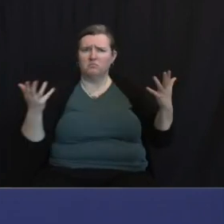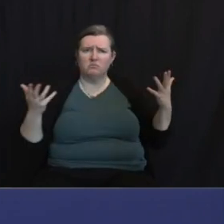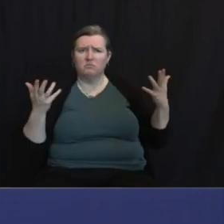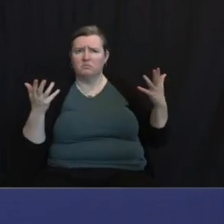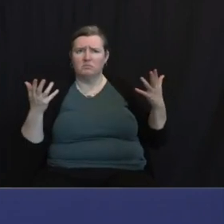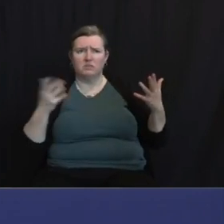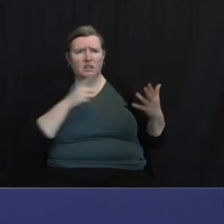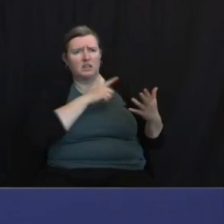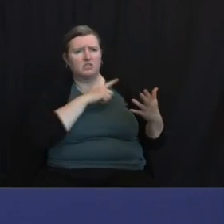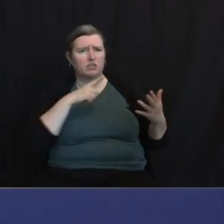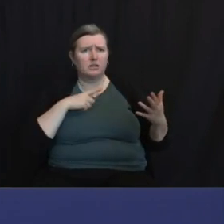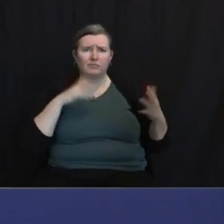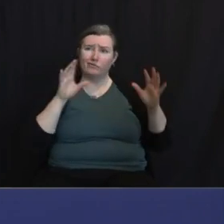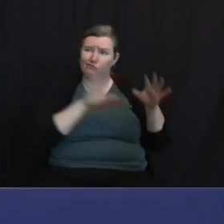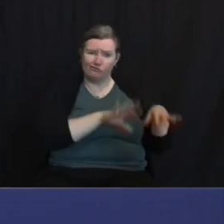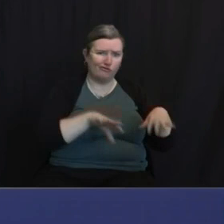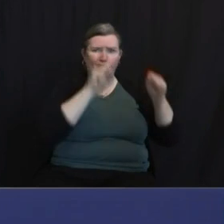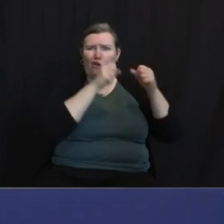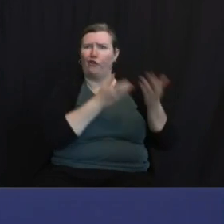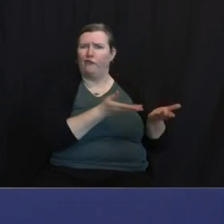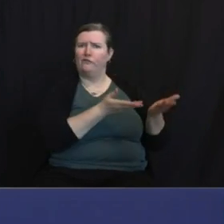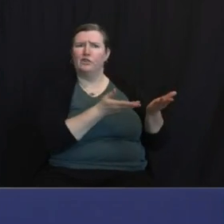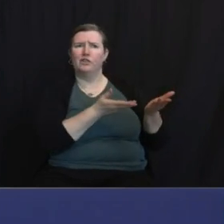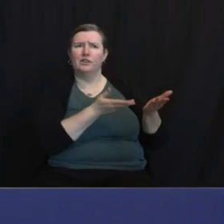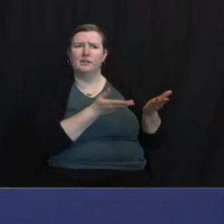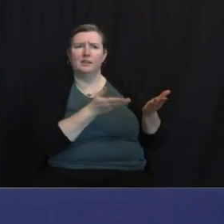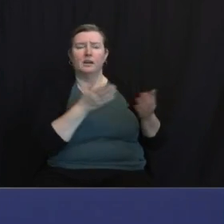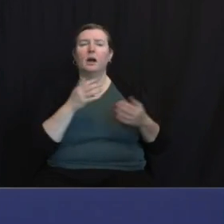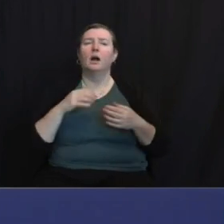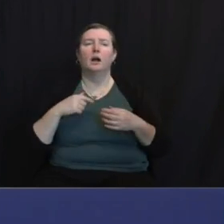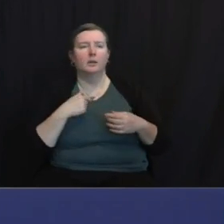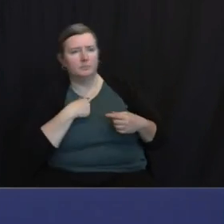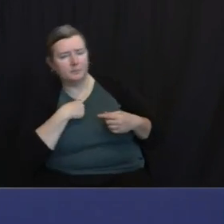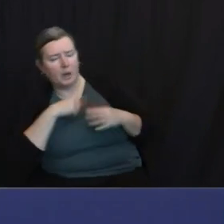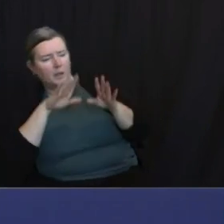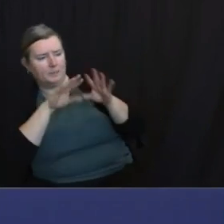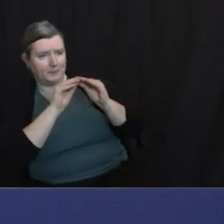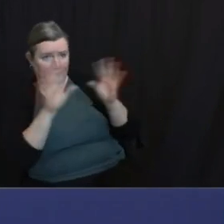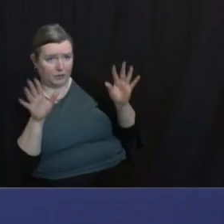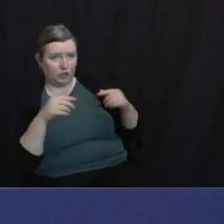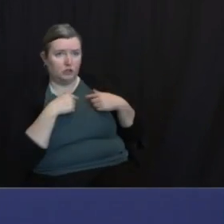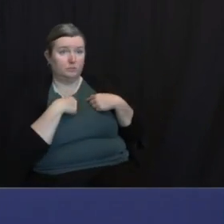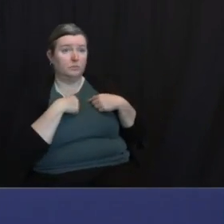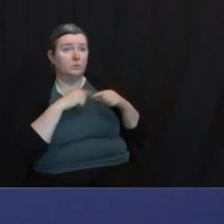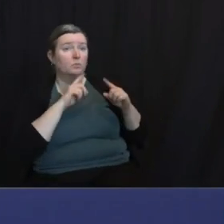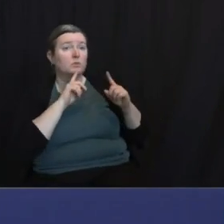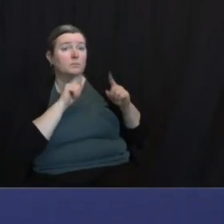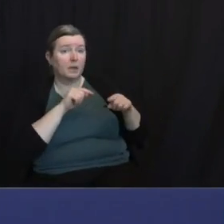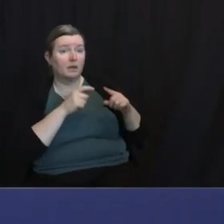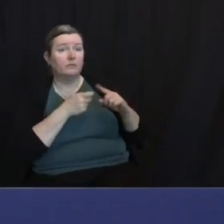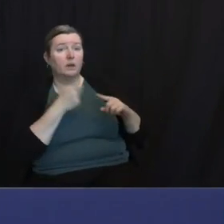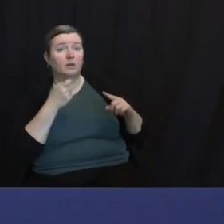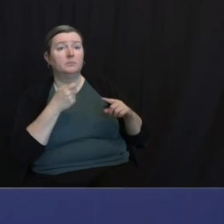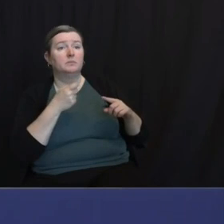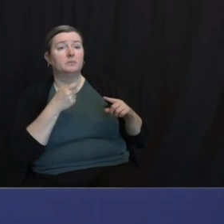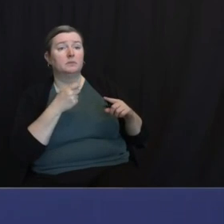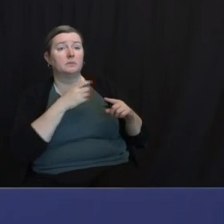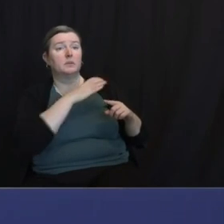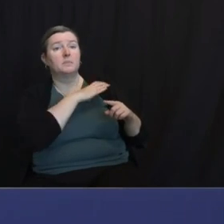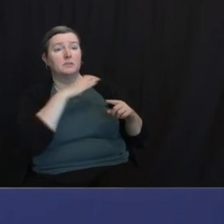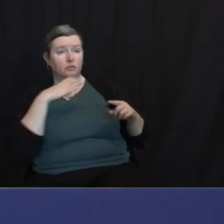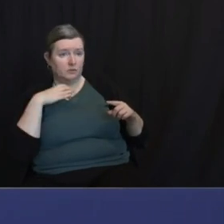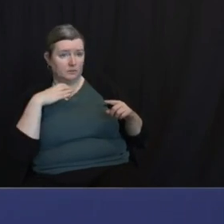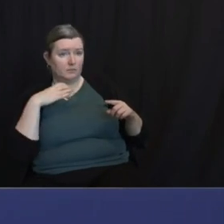Judy put out instructed each of these long-term care facilities to separate both patients